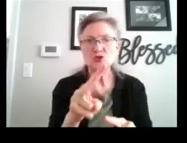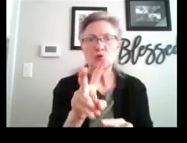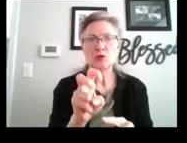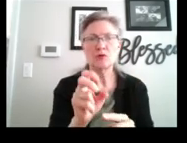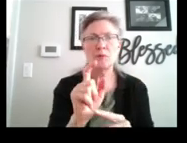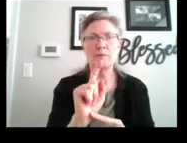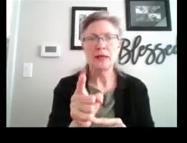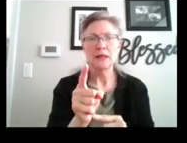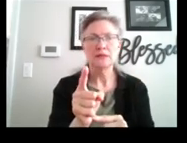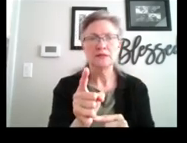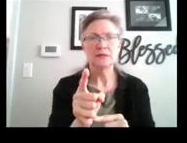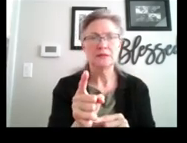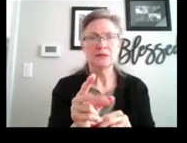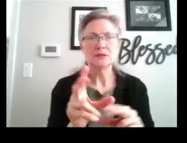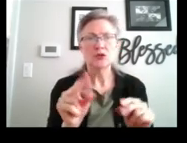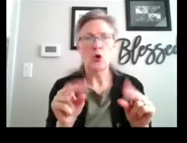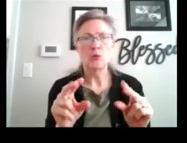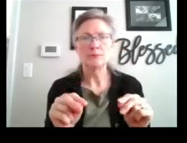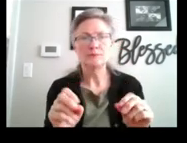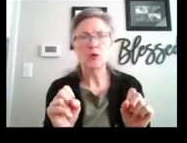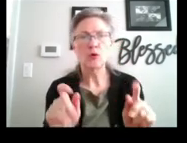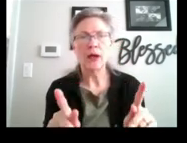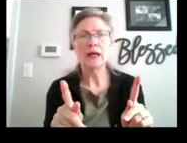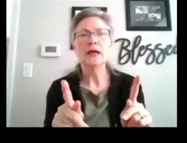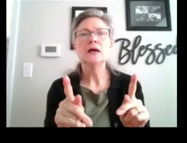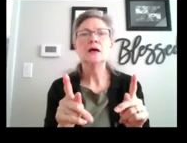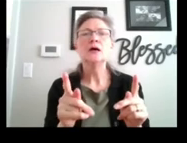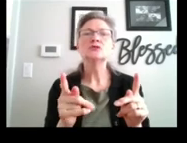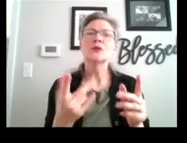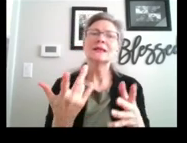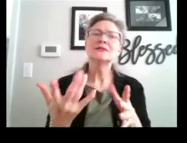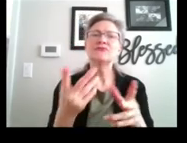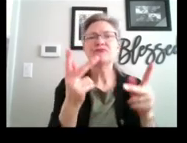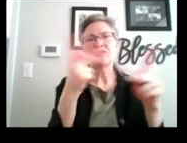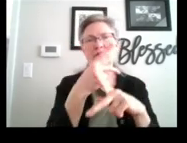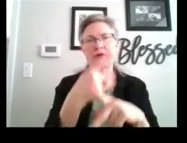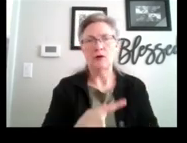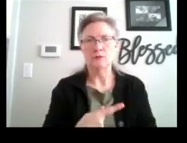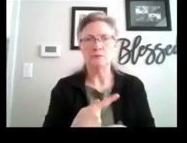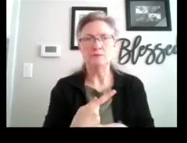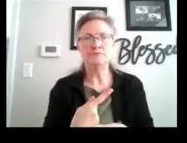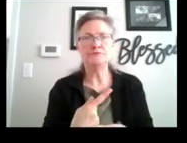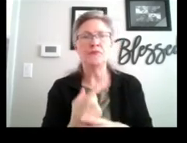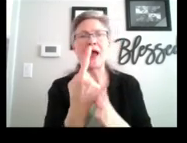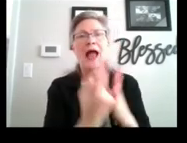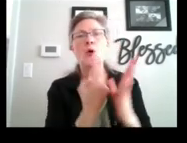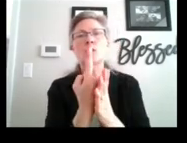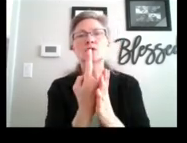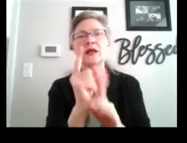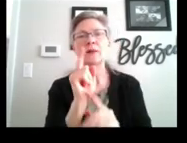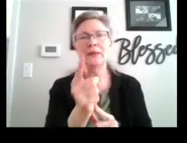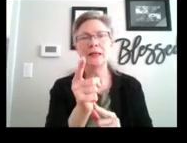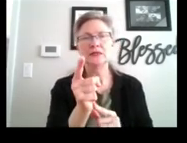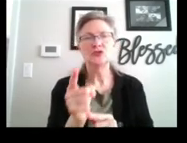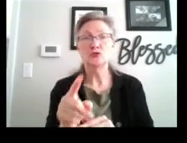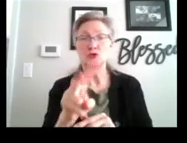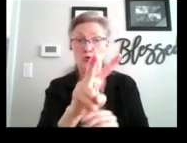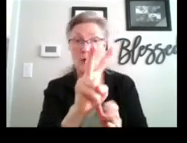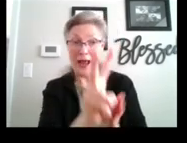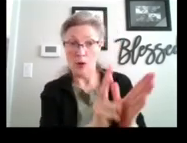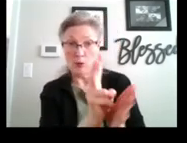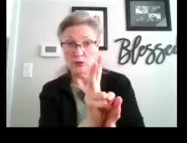time? So let's figure out how we could relate these 2 pieces of information. We've got hours and minutes that we're comparing. We want to